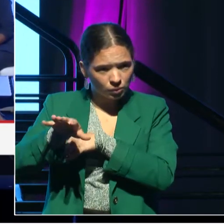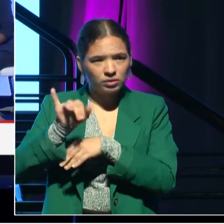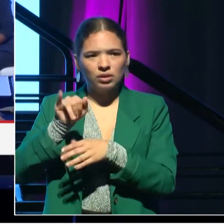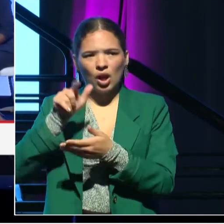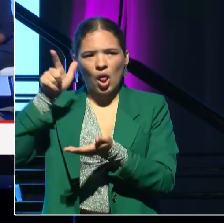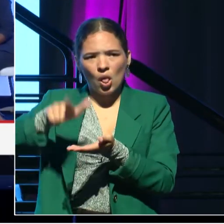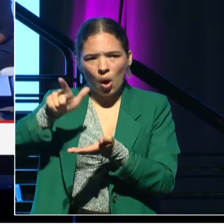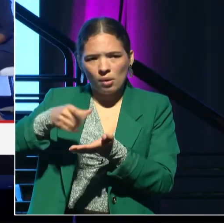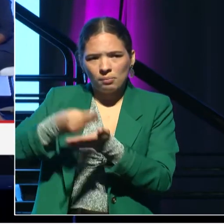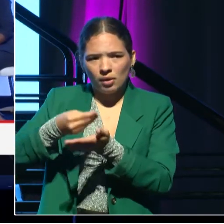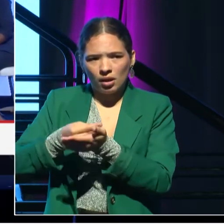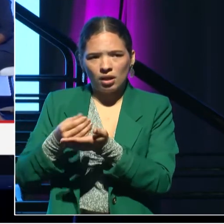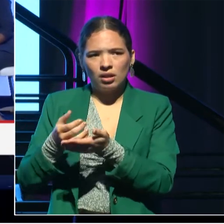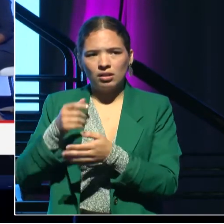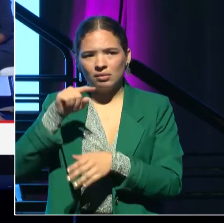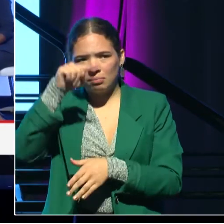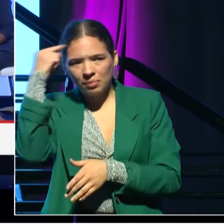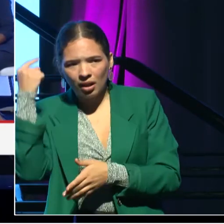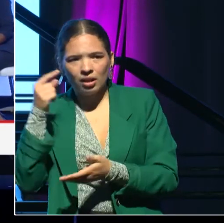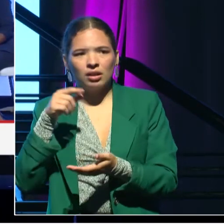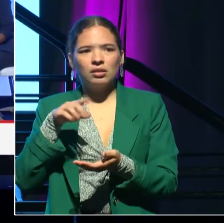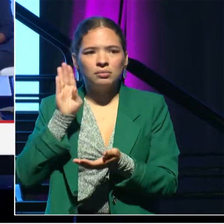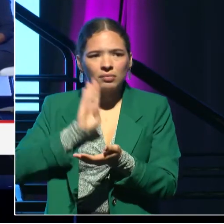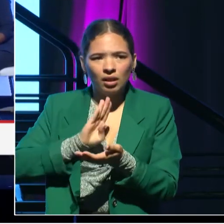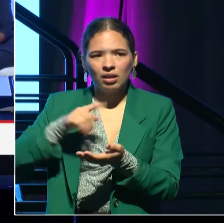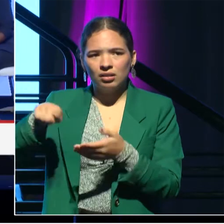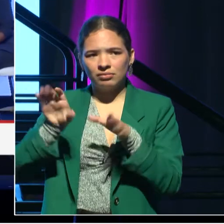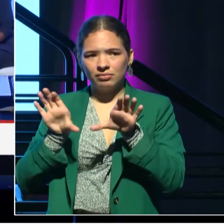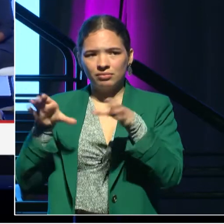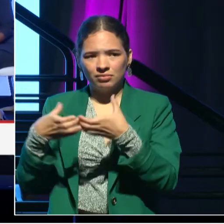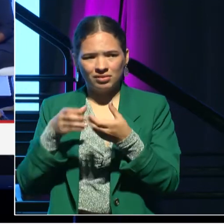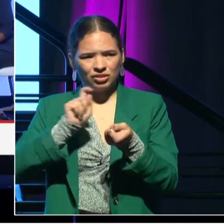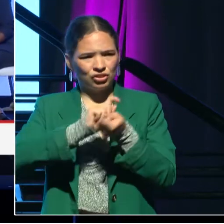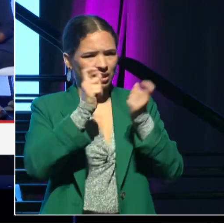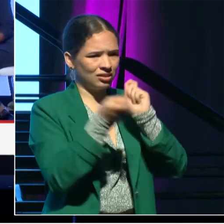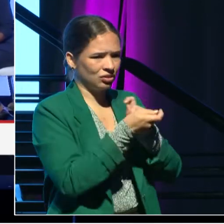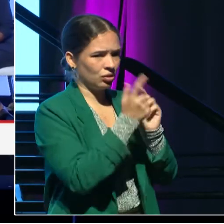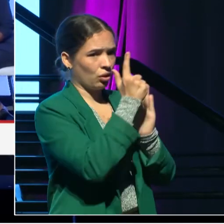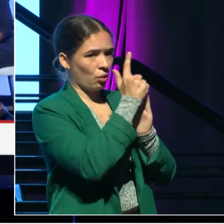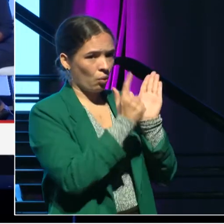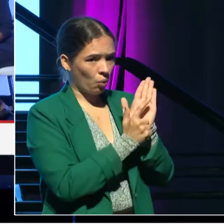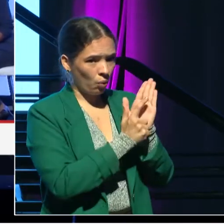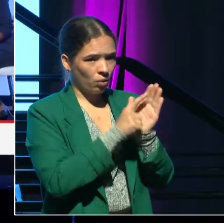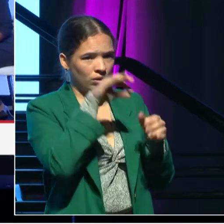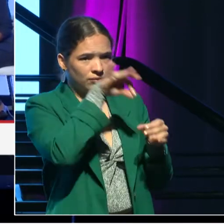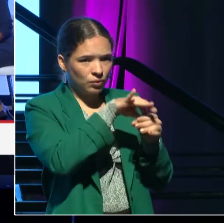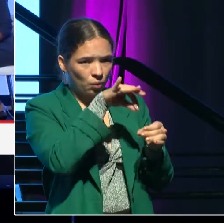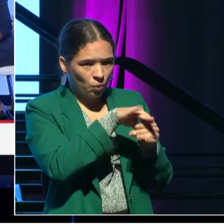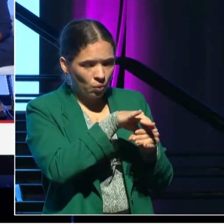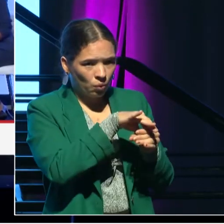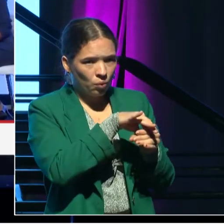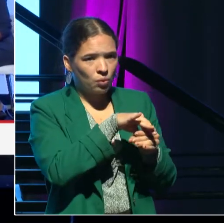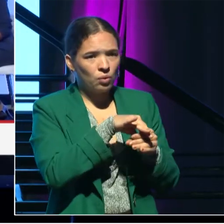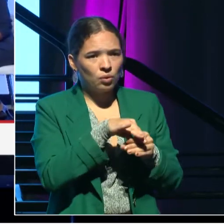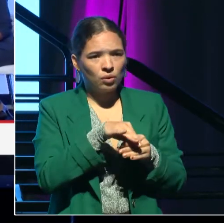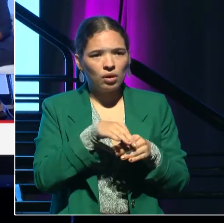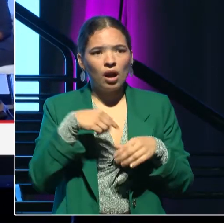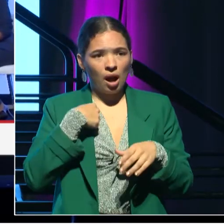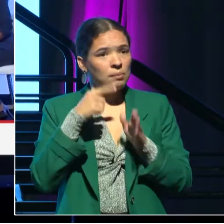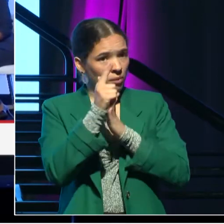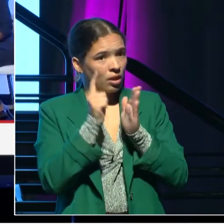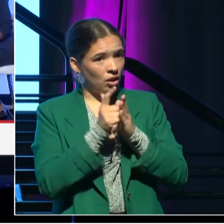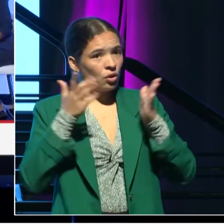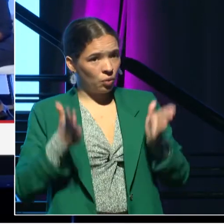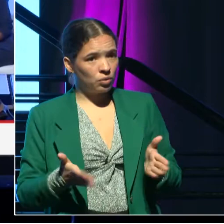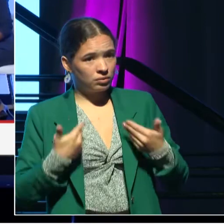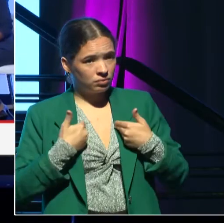our voting and redistricting laws in the country. And you know, you all, I'm a lawyer, and I've worked on many